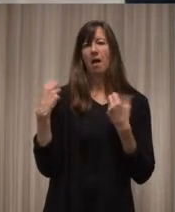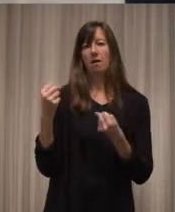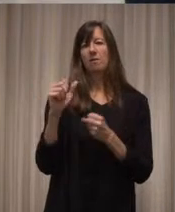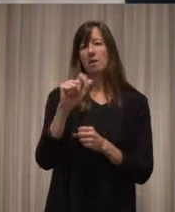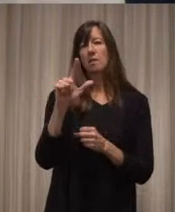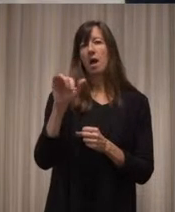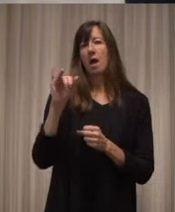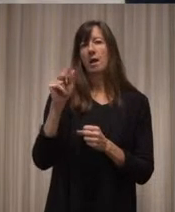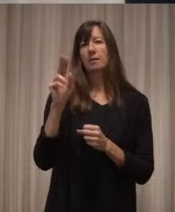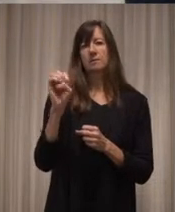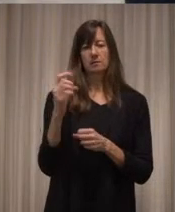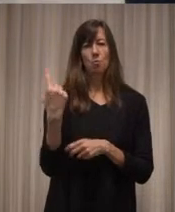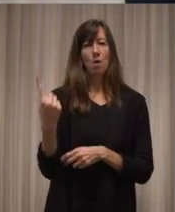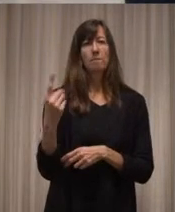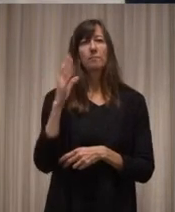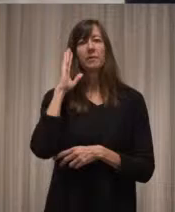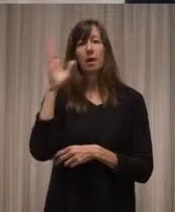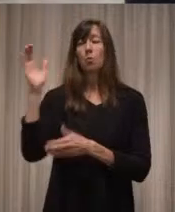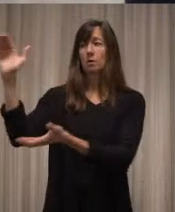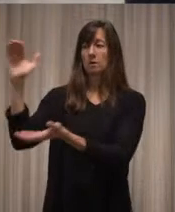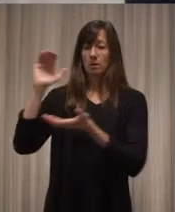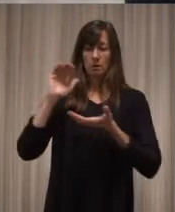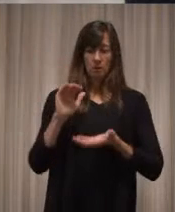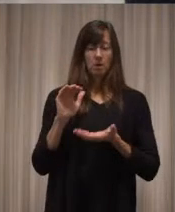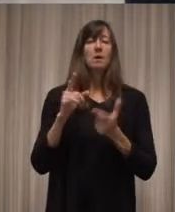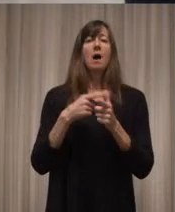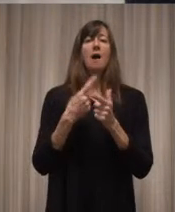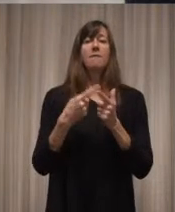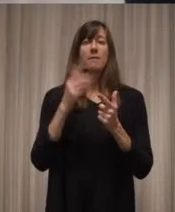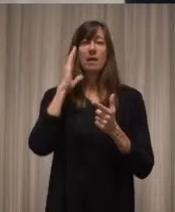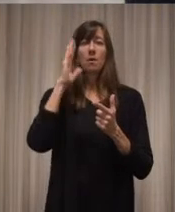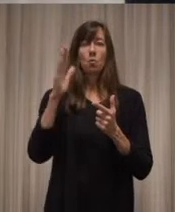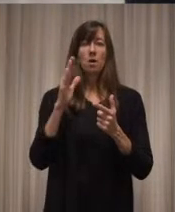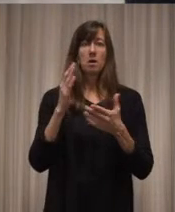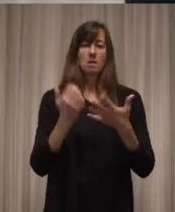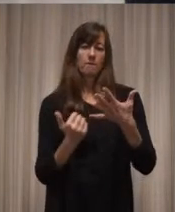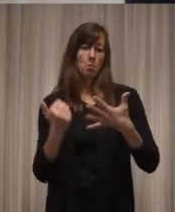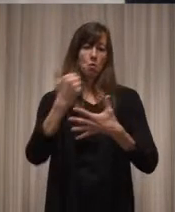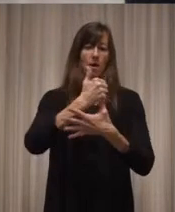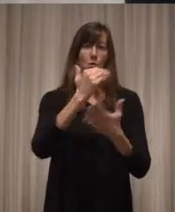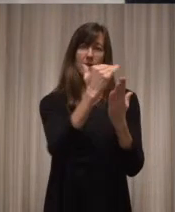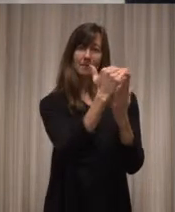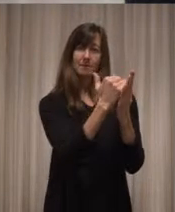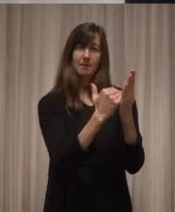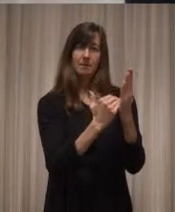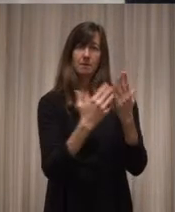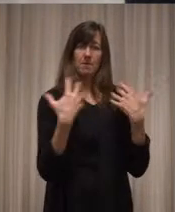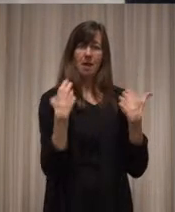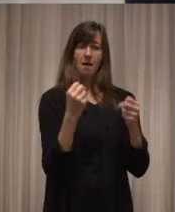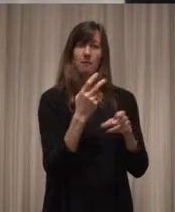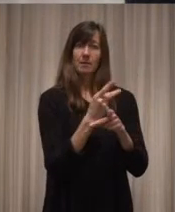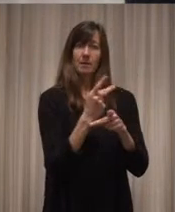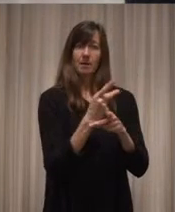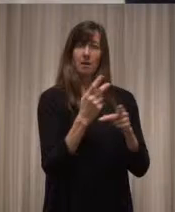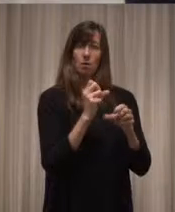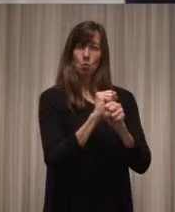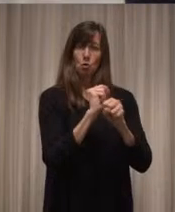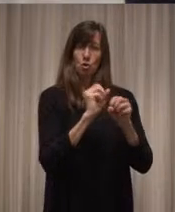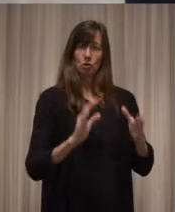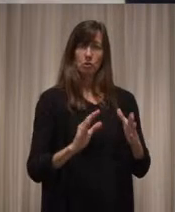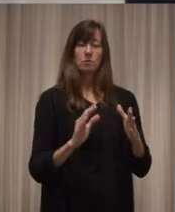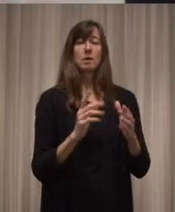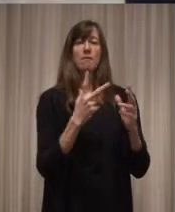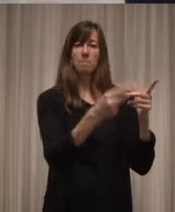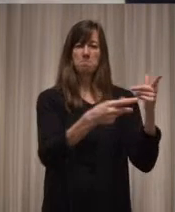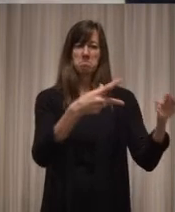administering them to prioritize a list of healthcare workers starting this week. In parallel, our